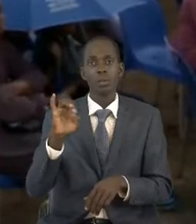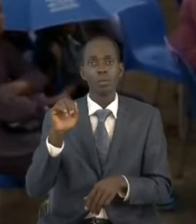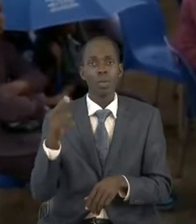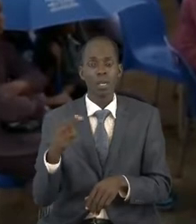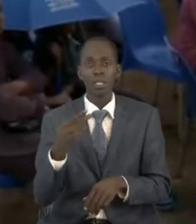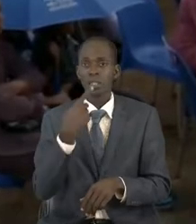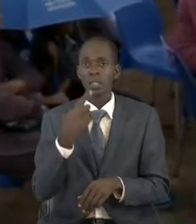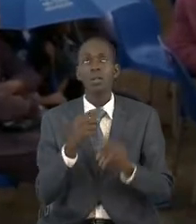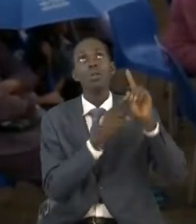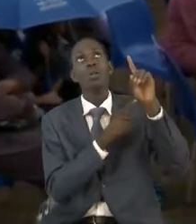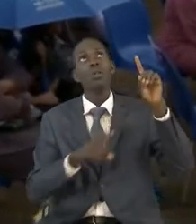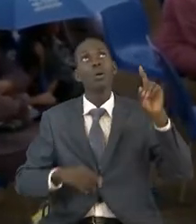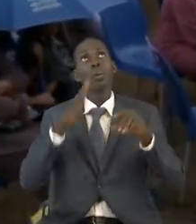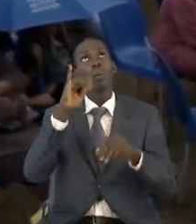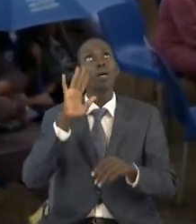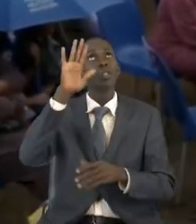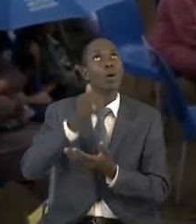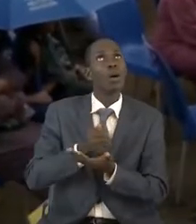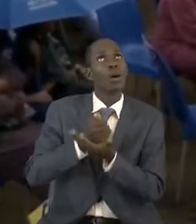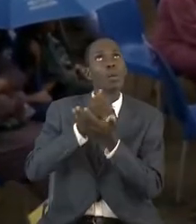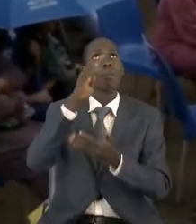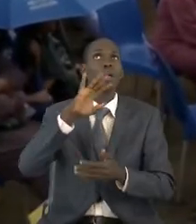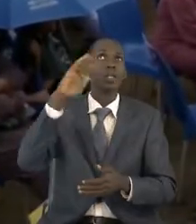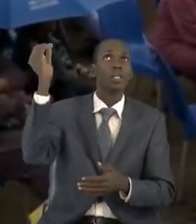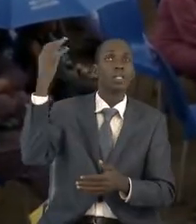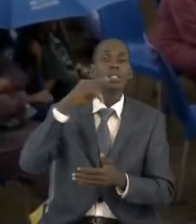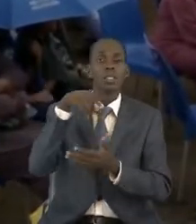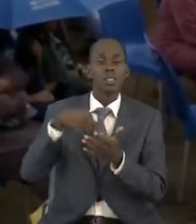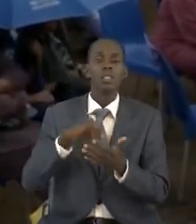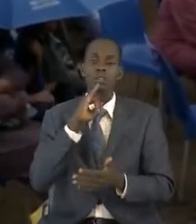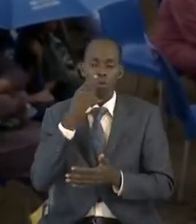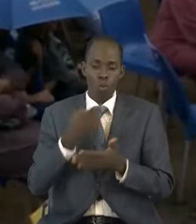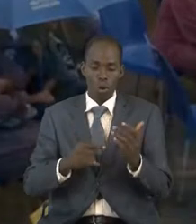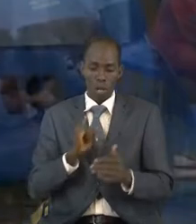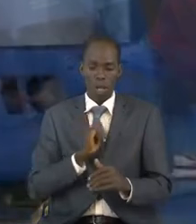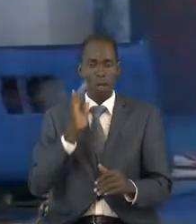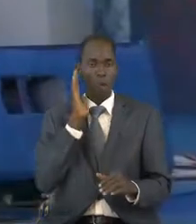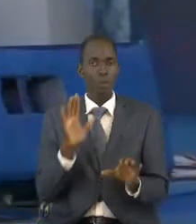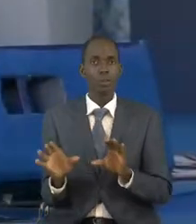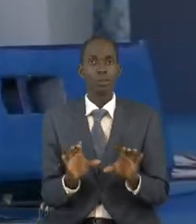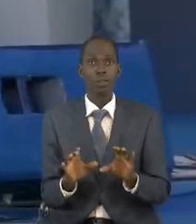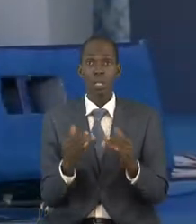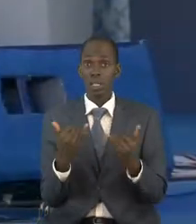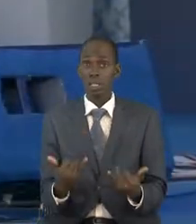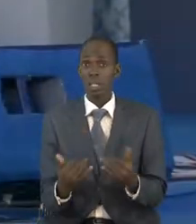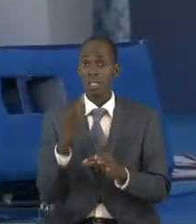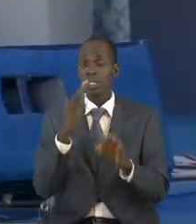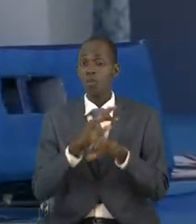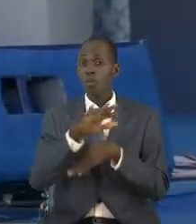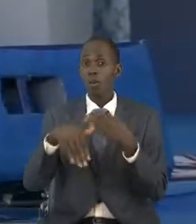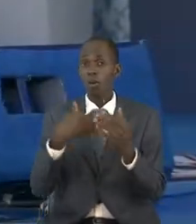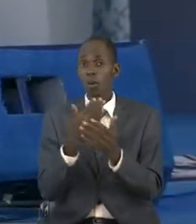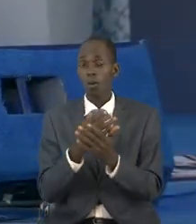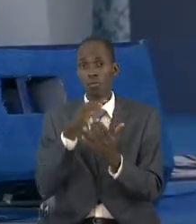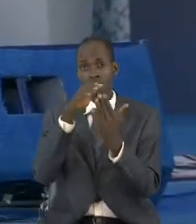by your help, by your grace, this is what I will do now. If all those people that